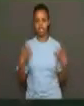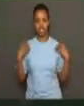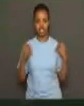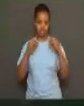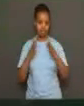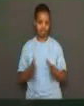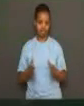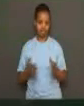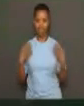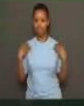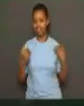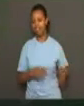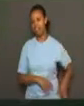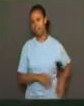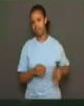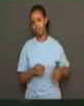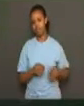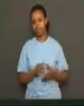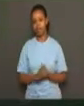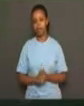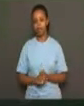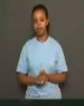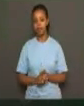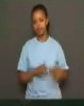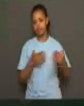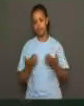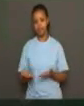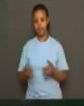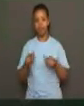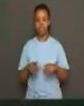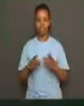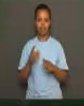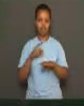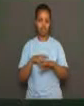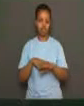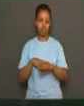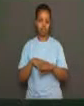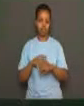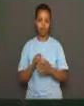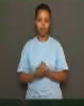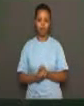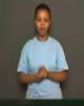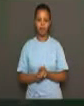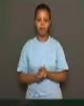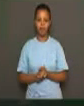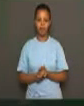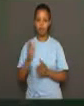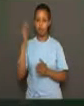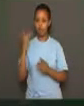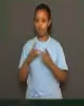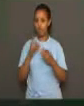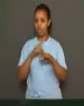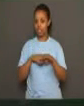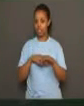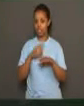Hello, teacher. Hello, students. Welcome to today's lesson. In our